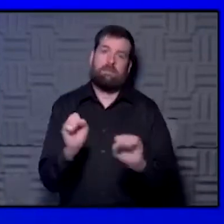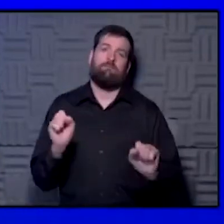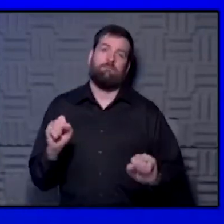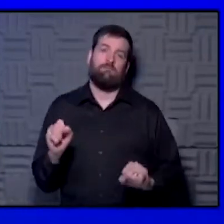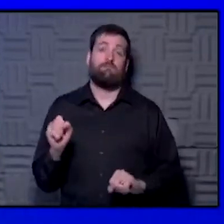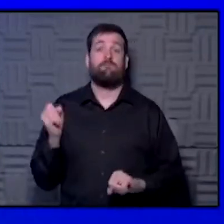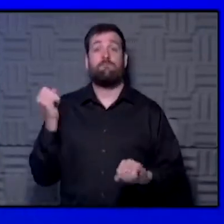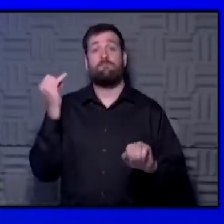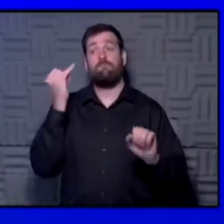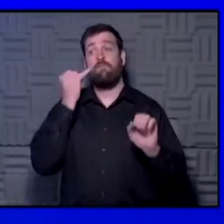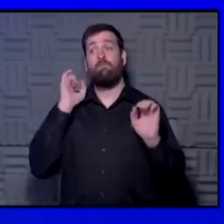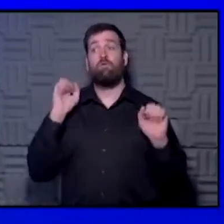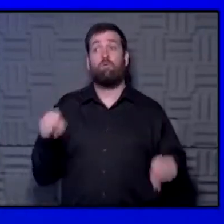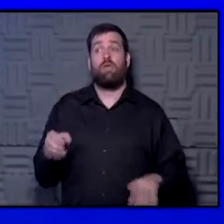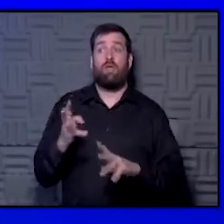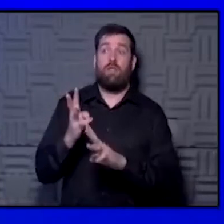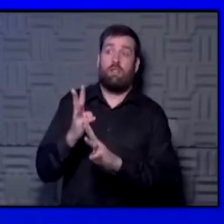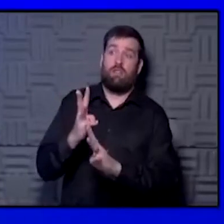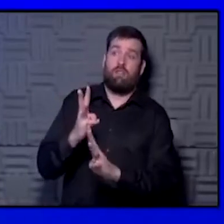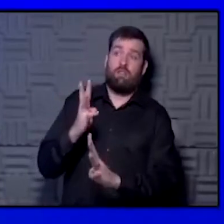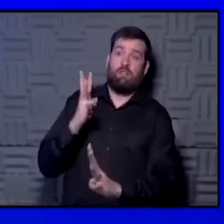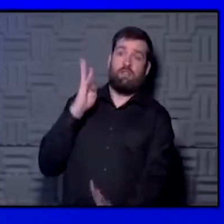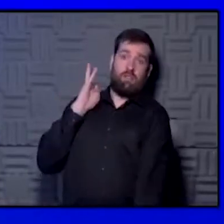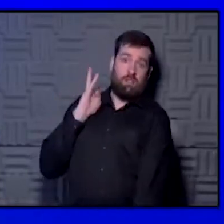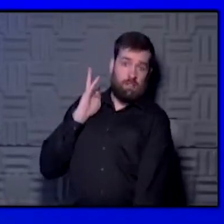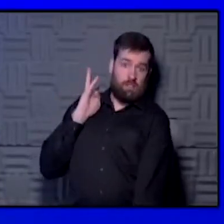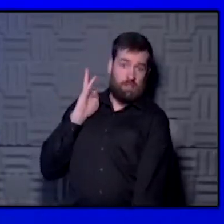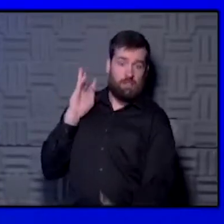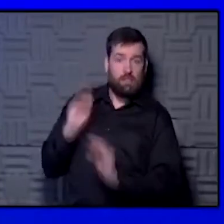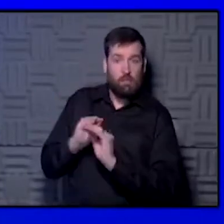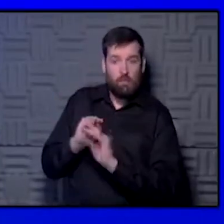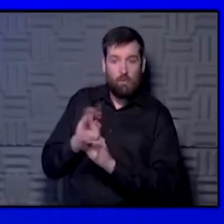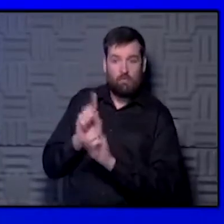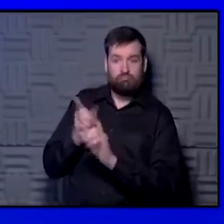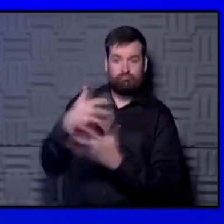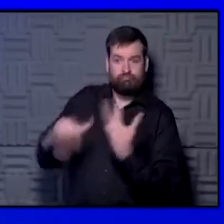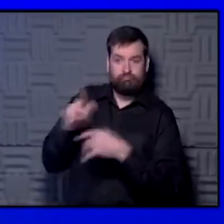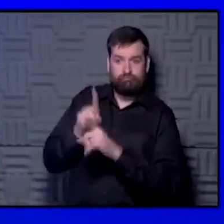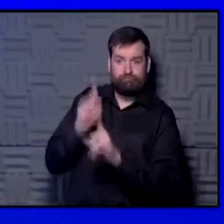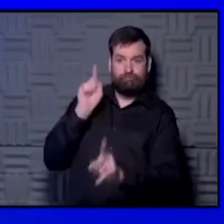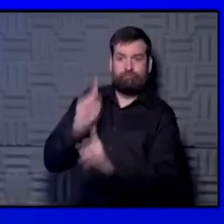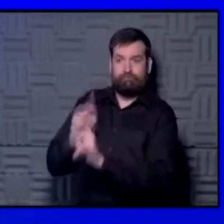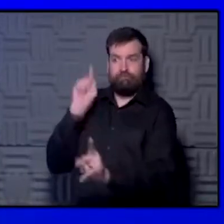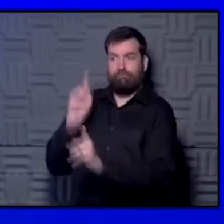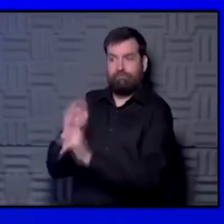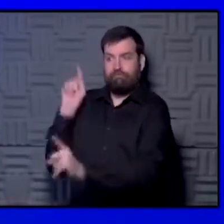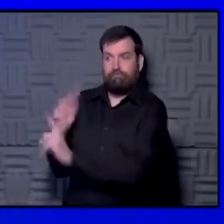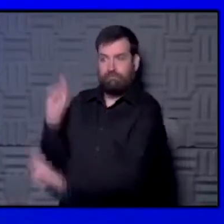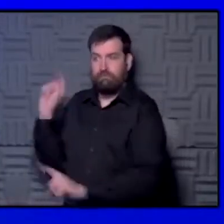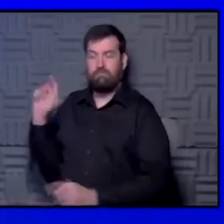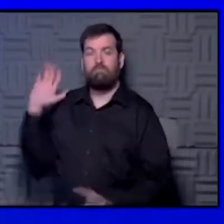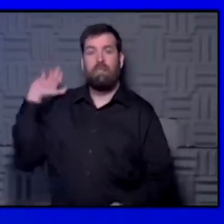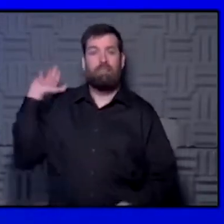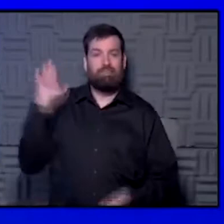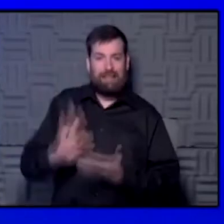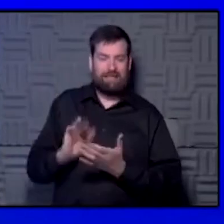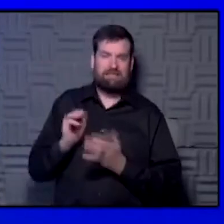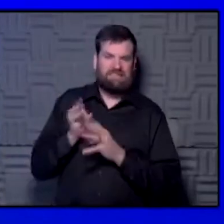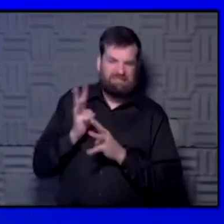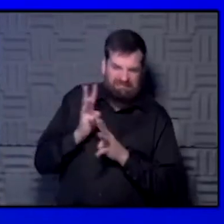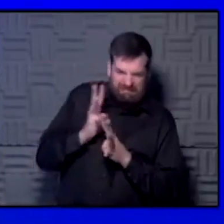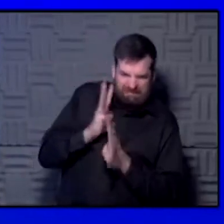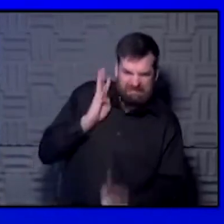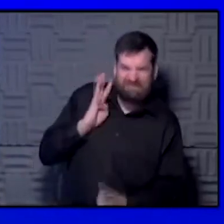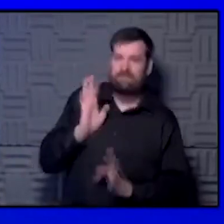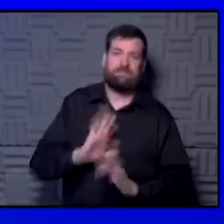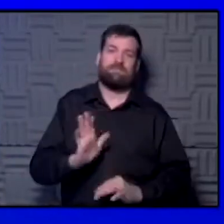can spread the line out as far as possible so that those parties or those groups of people that come